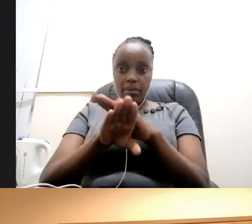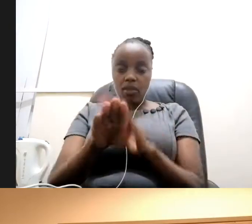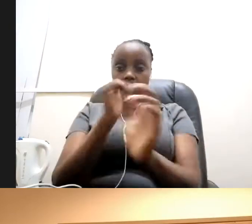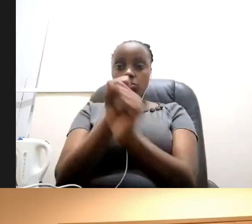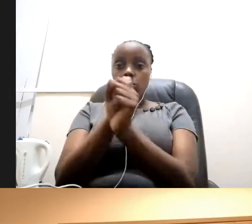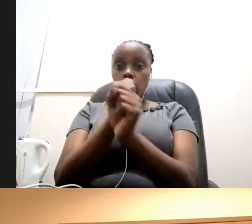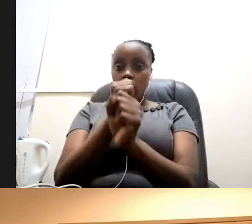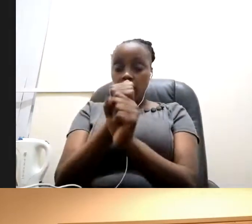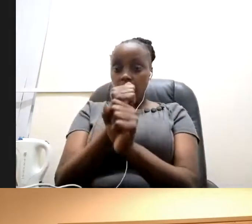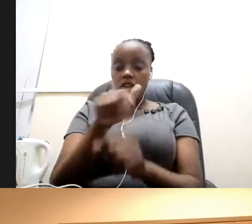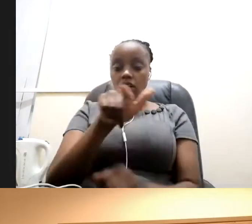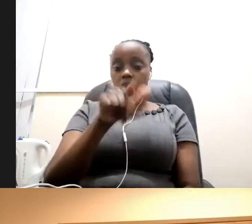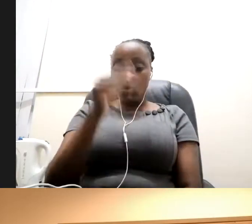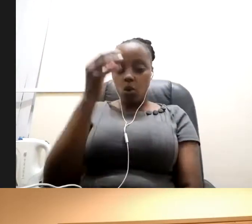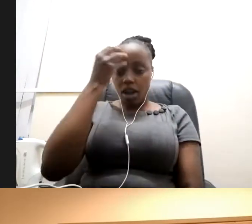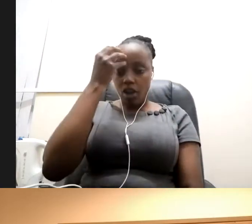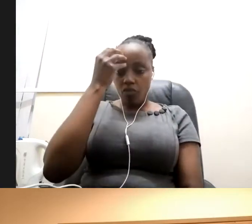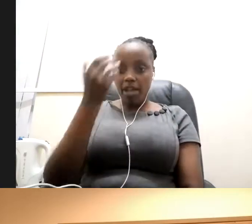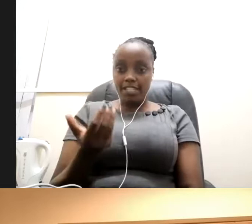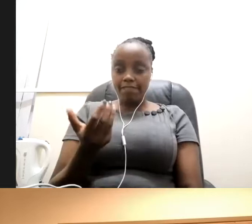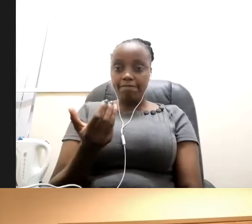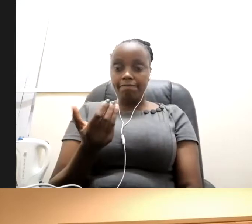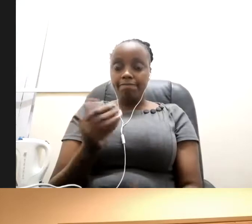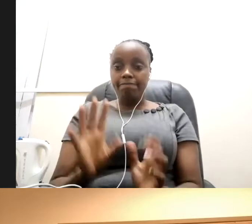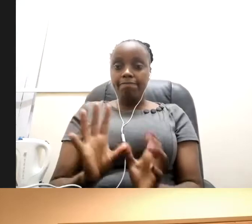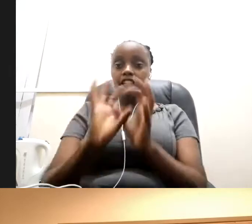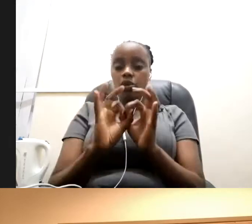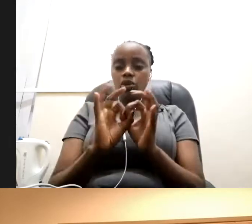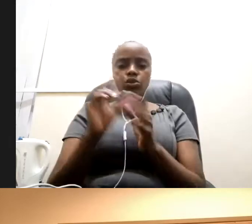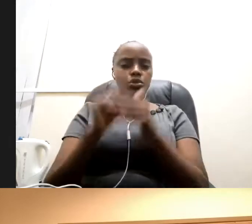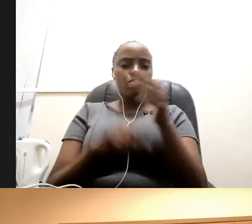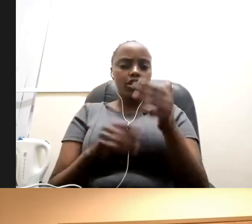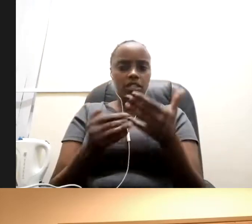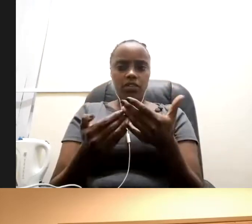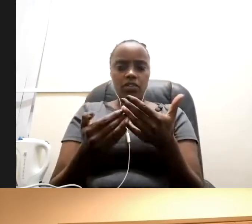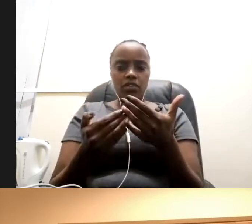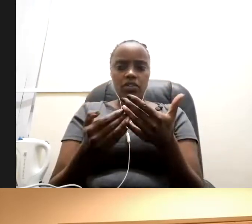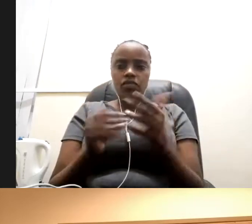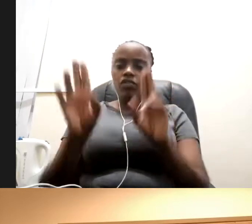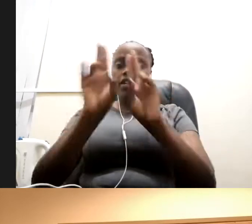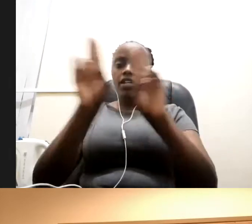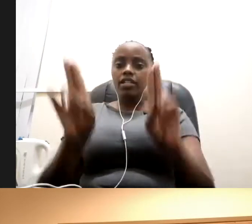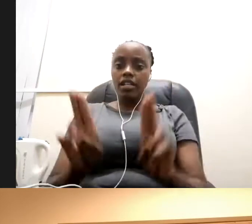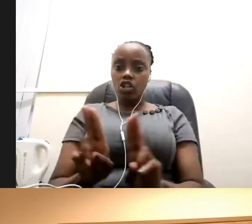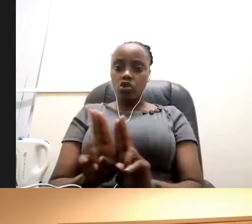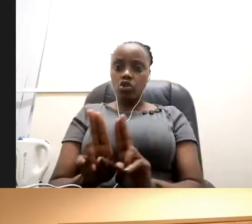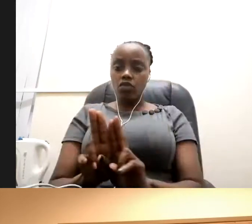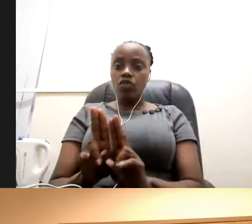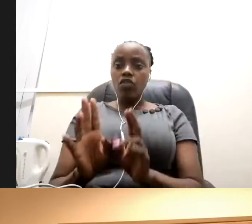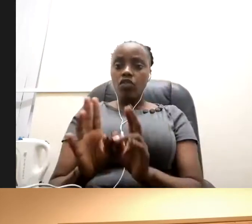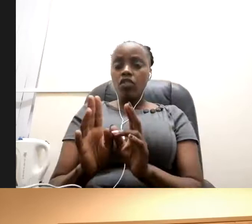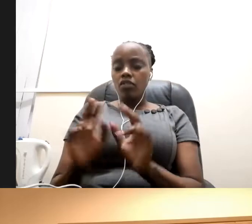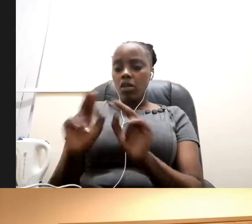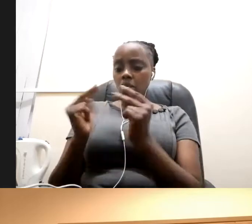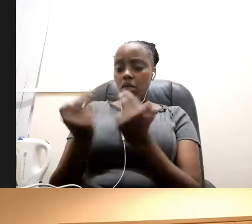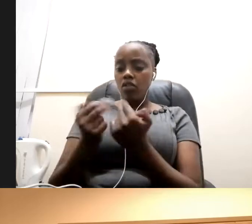local government. The relationship was with the International Unit of Local